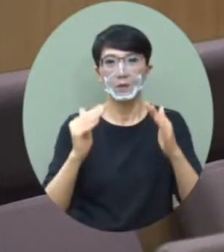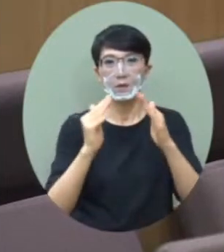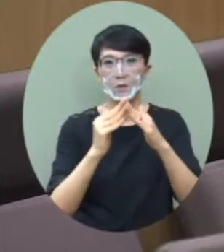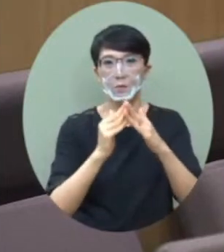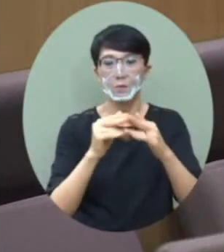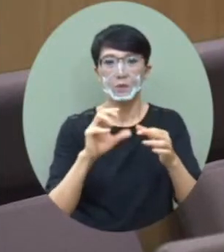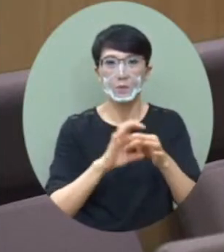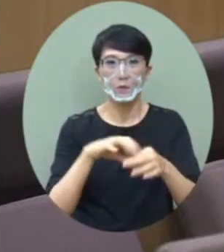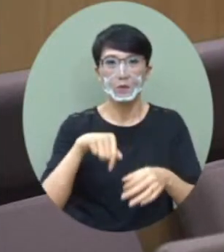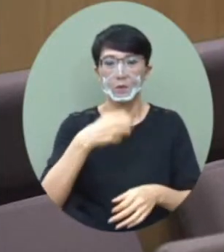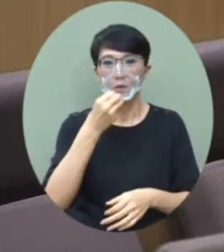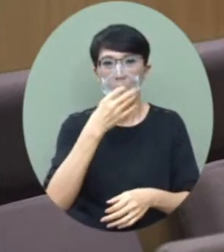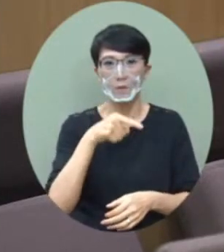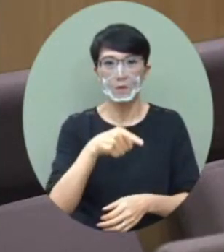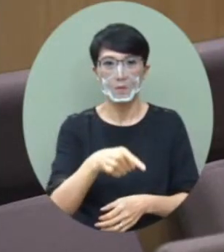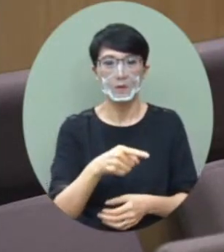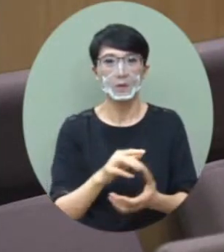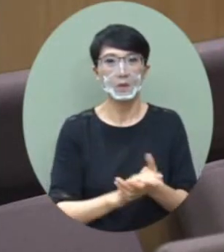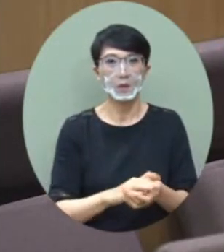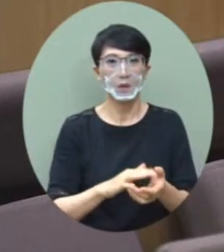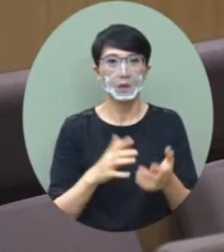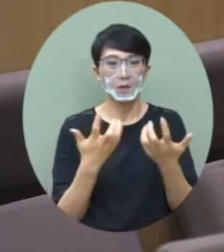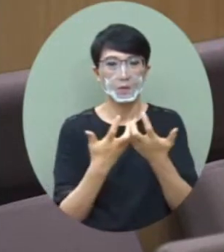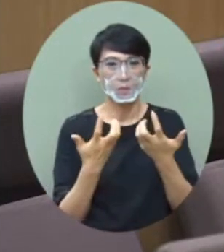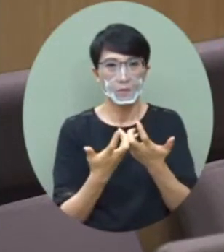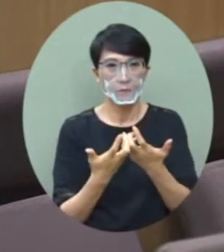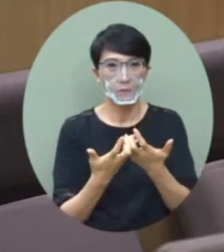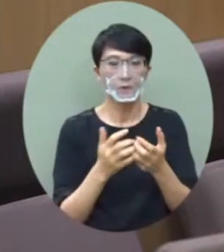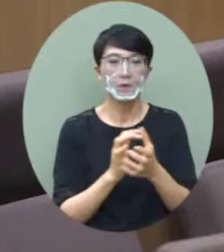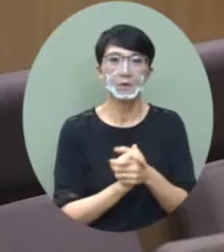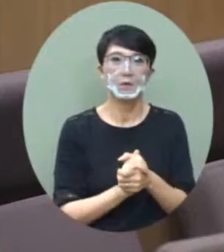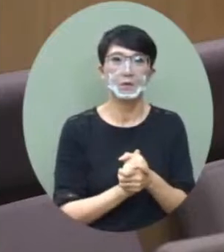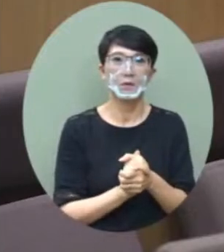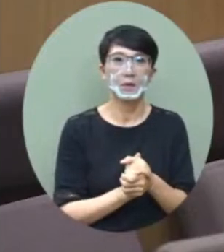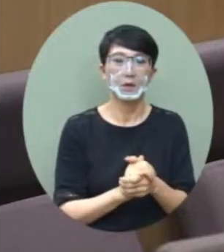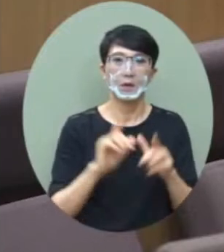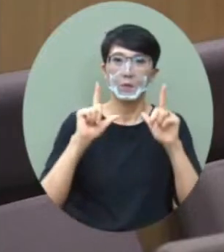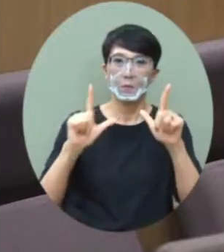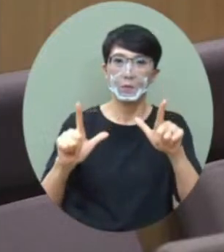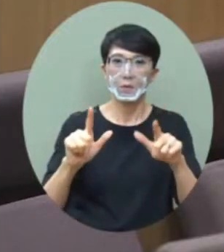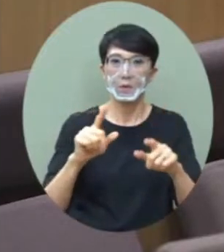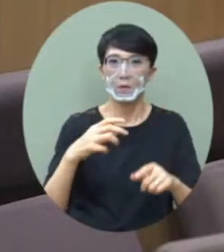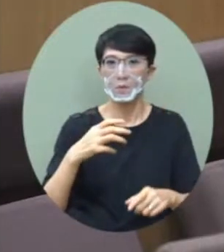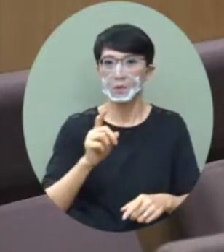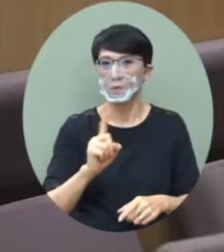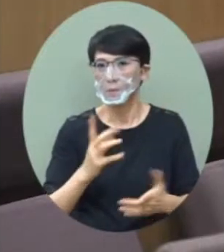that of the mainland. I'd like to ask the Department of Health